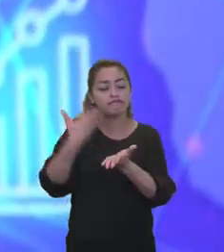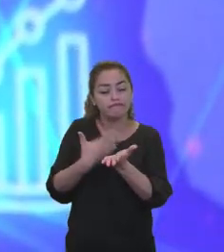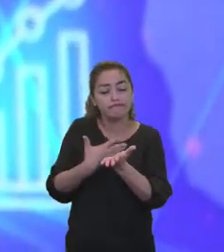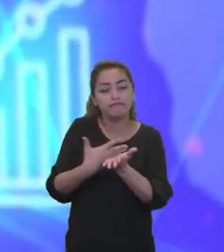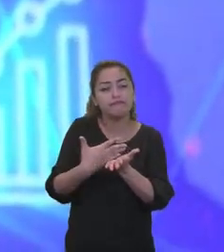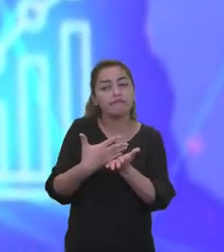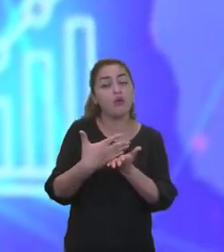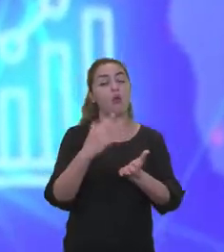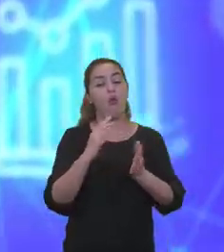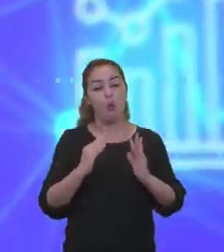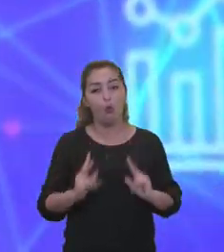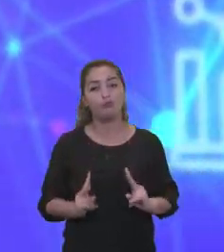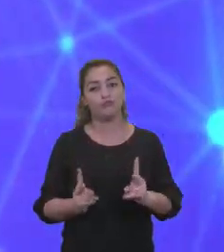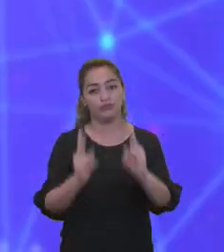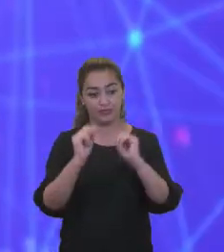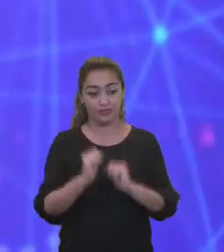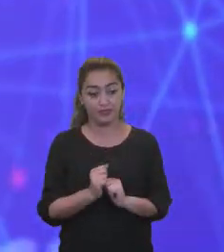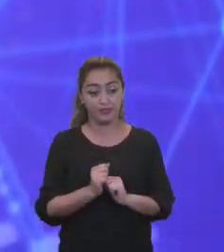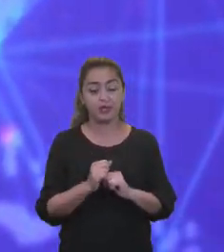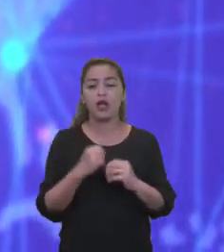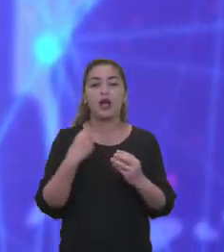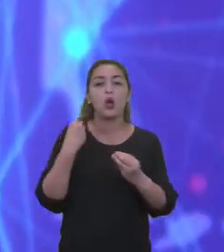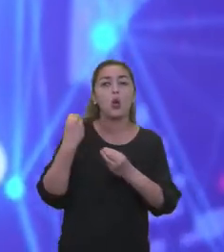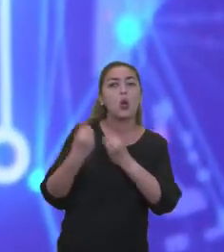one of the first initiatives that I had.